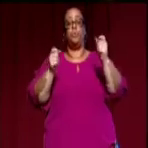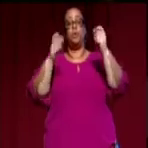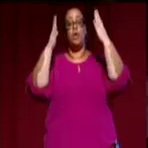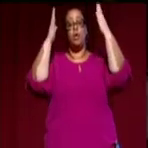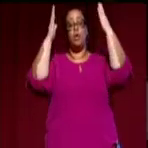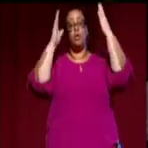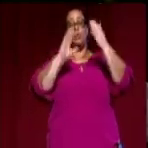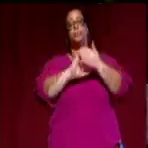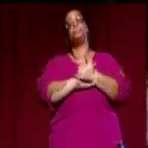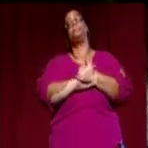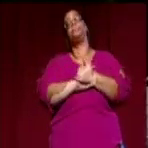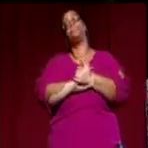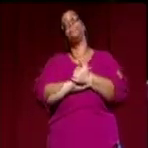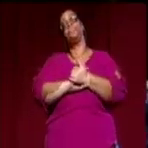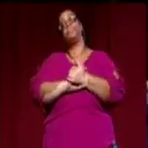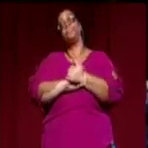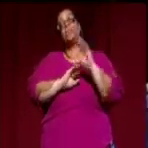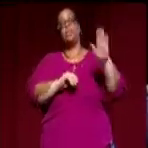Hallelujah.